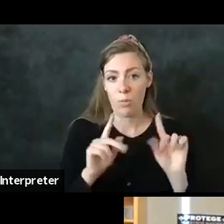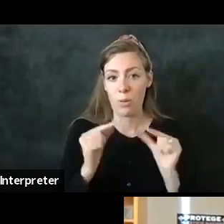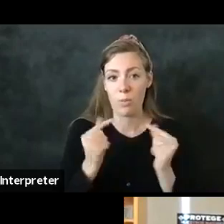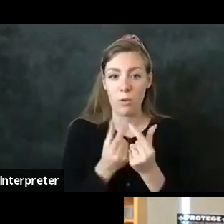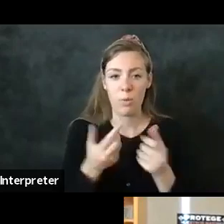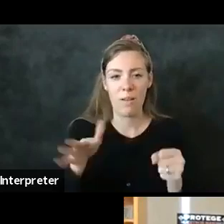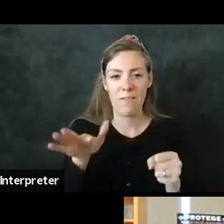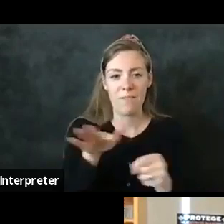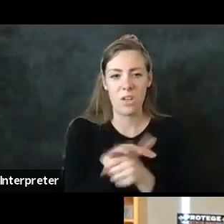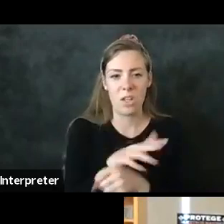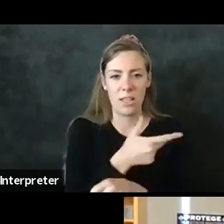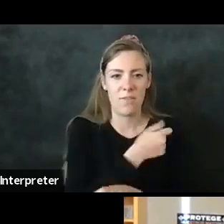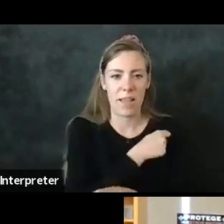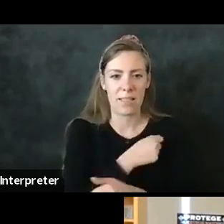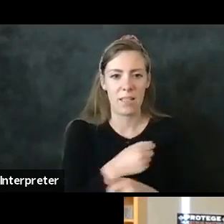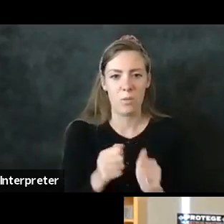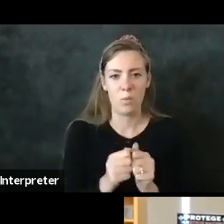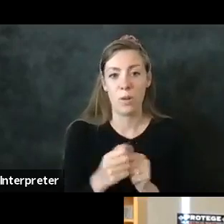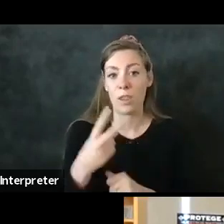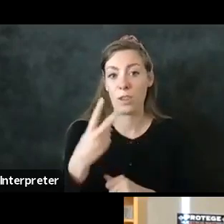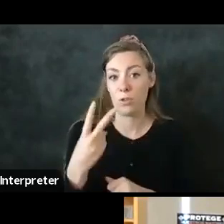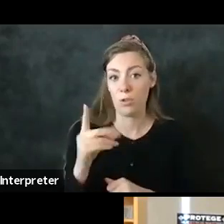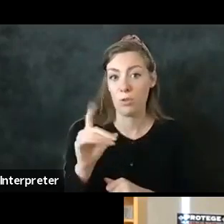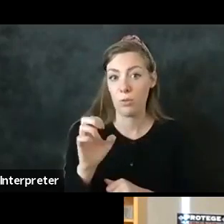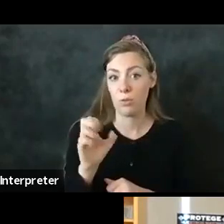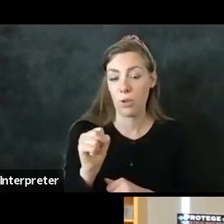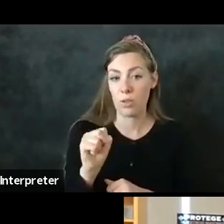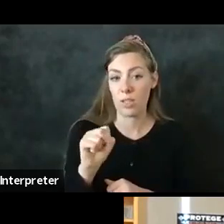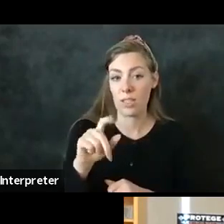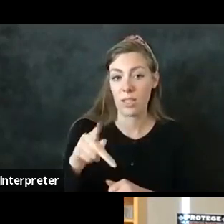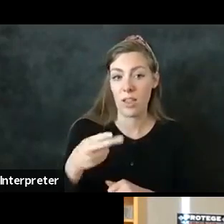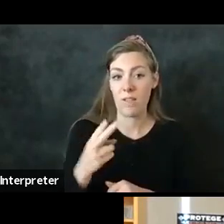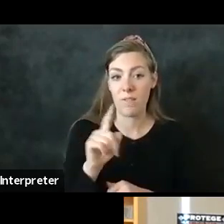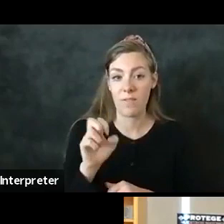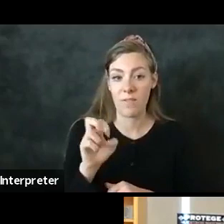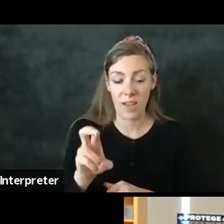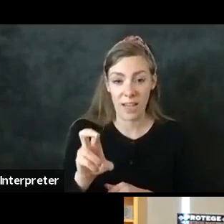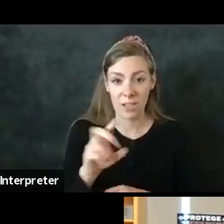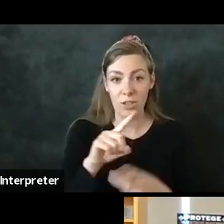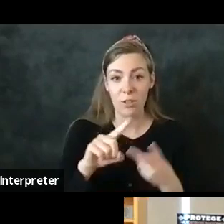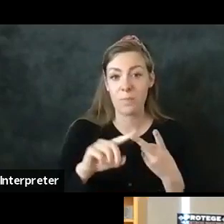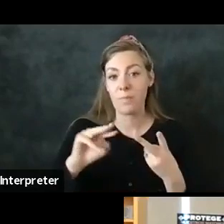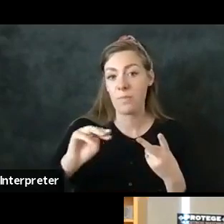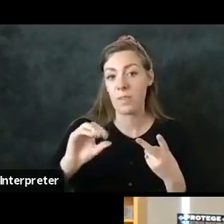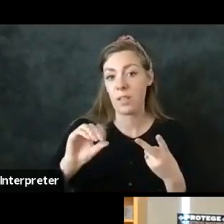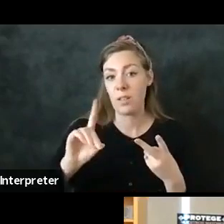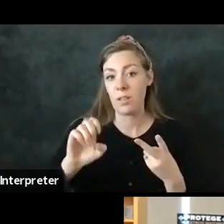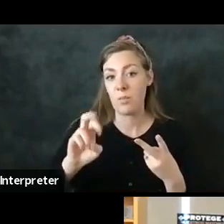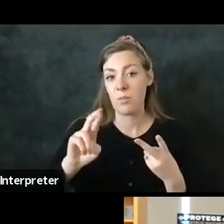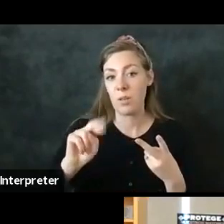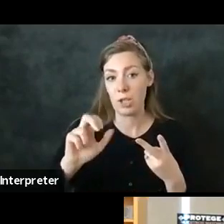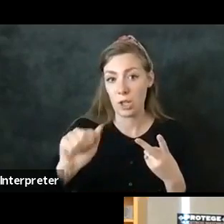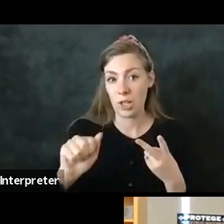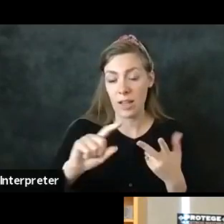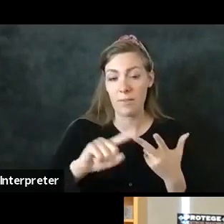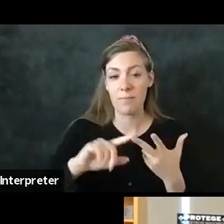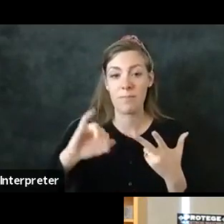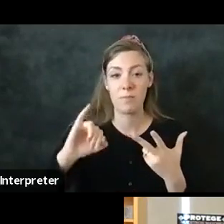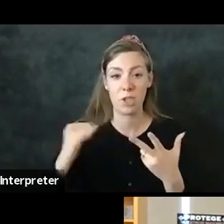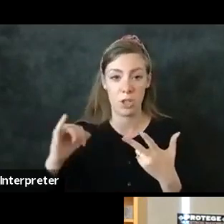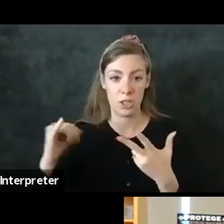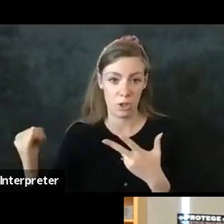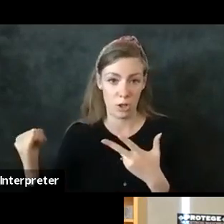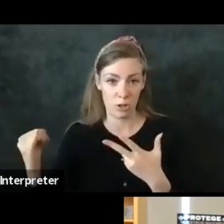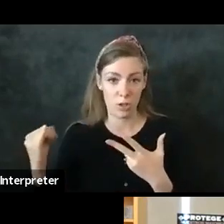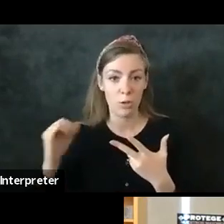vaccinated with 2 doses of Pfizer or Moderna or 1 dose of J&J, or 8 weeks